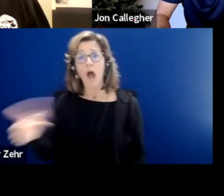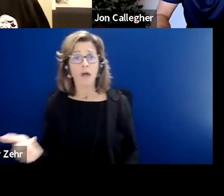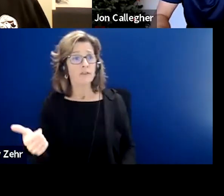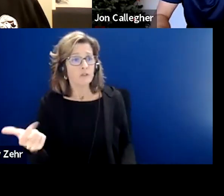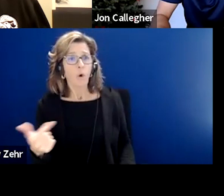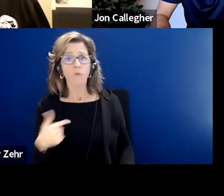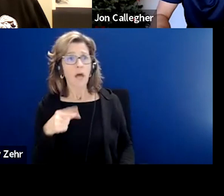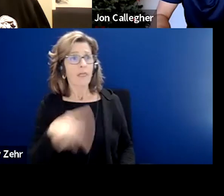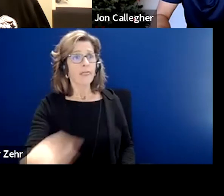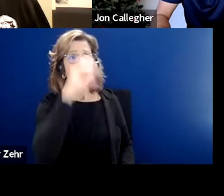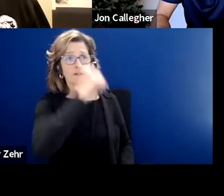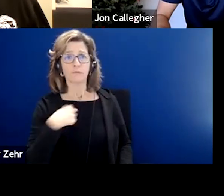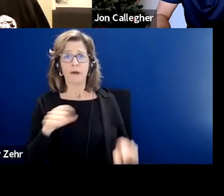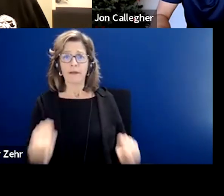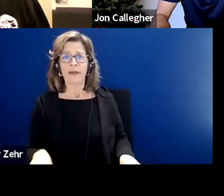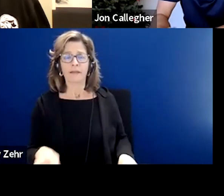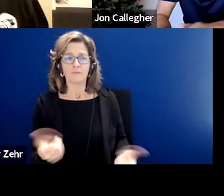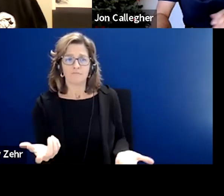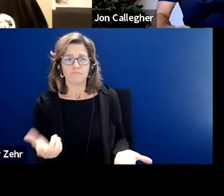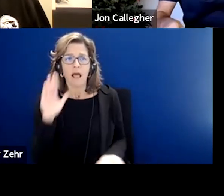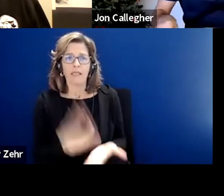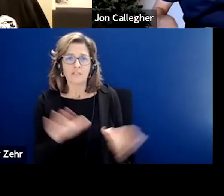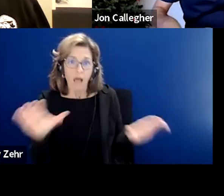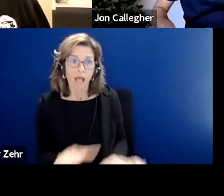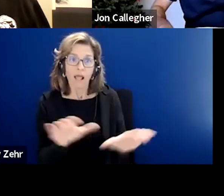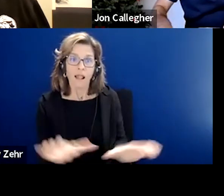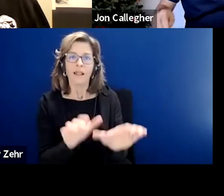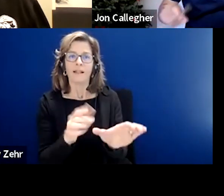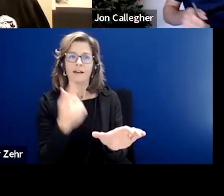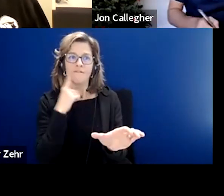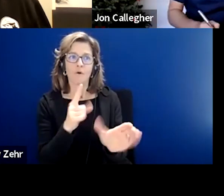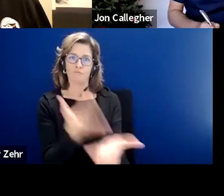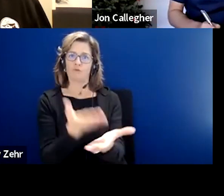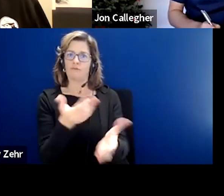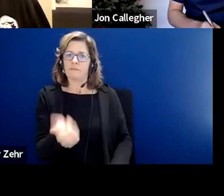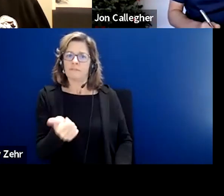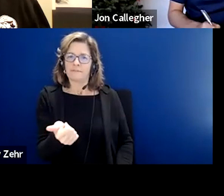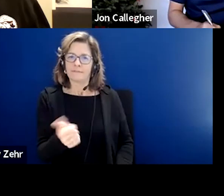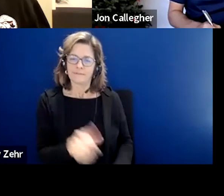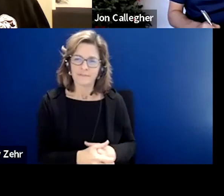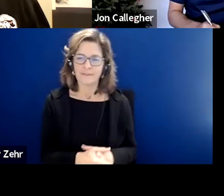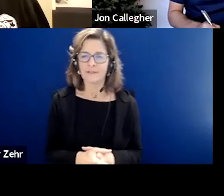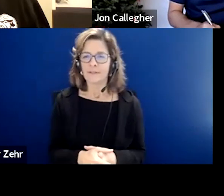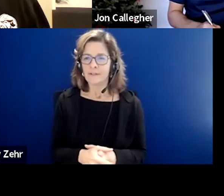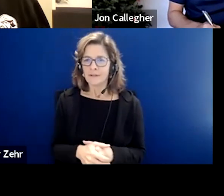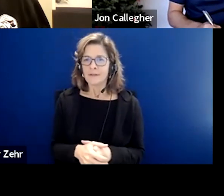Mm-hmm. So I think that it just speaks to